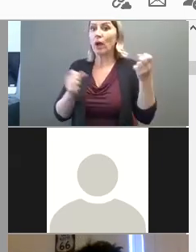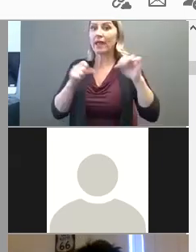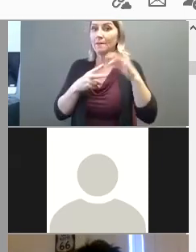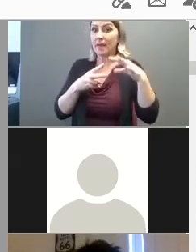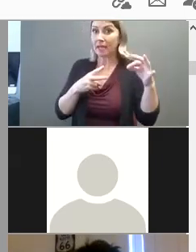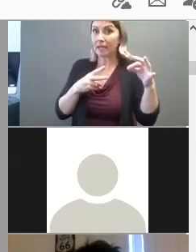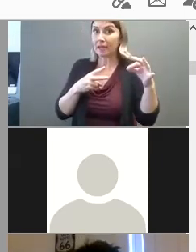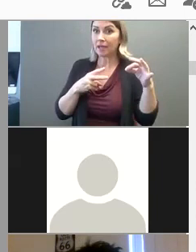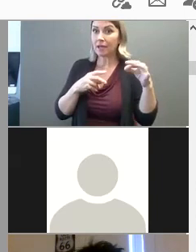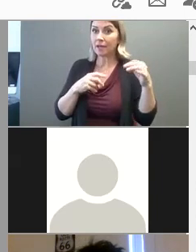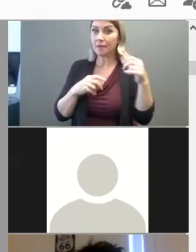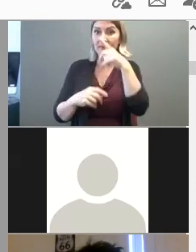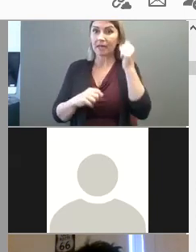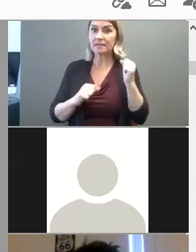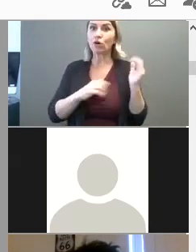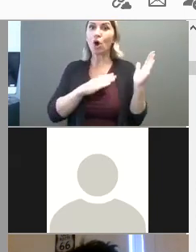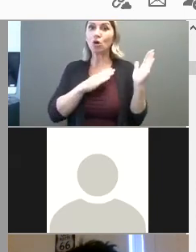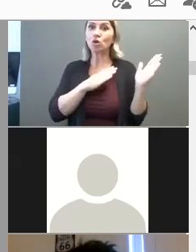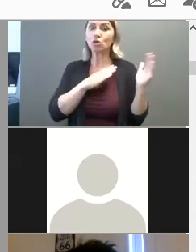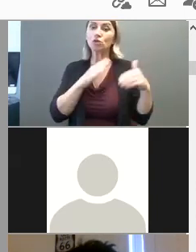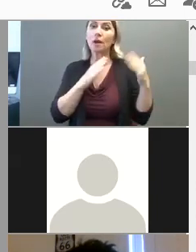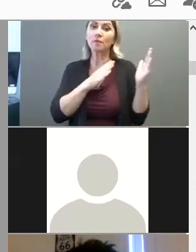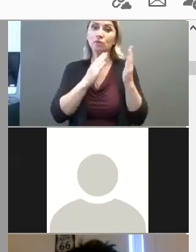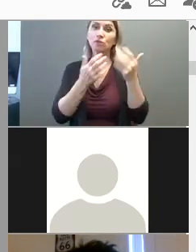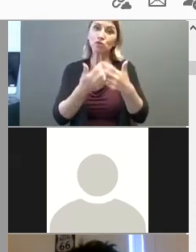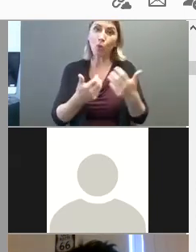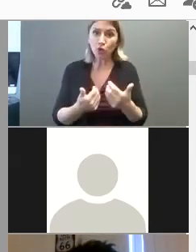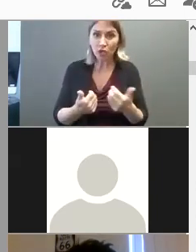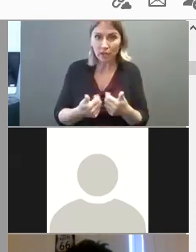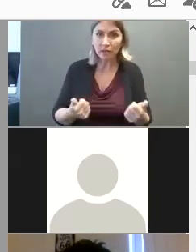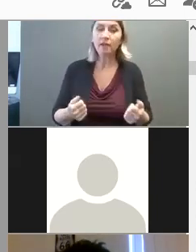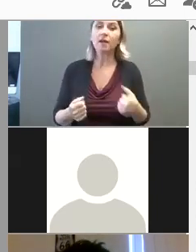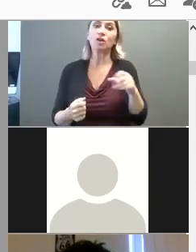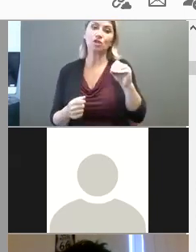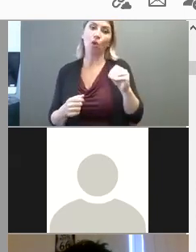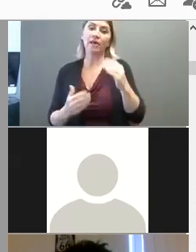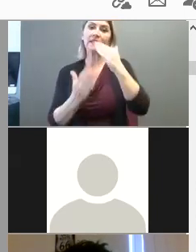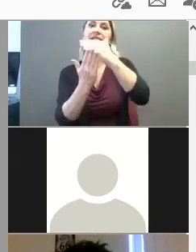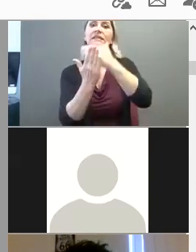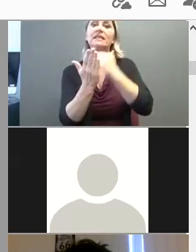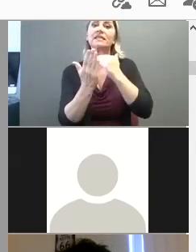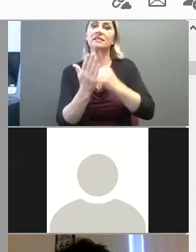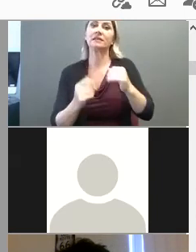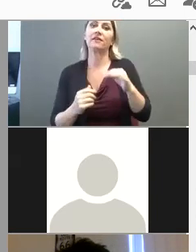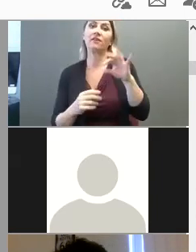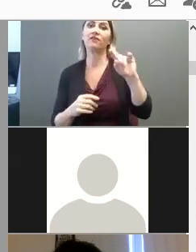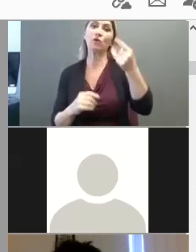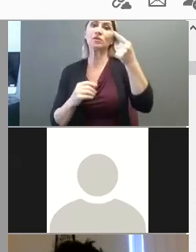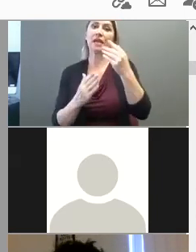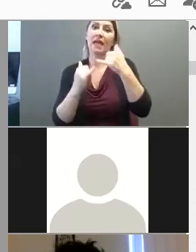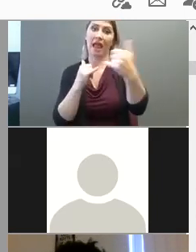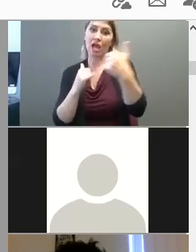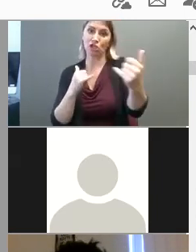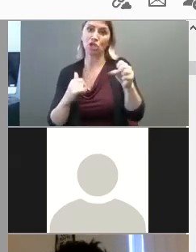all the edges are just sorted and Kruskal picks the least cost edge, the next edge that it can pick can also be